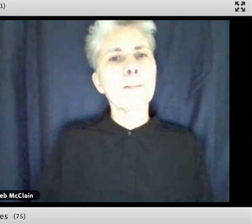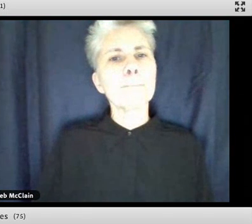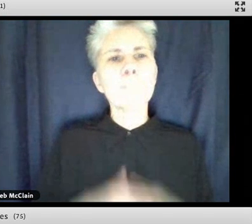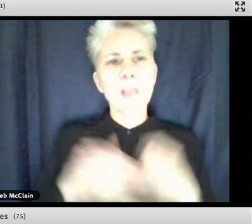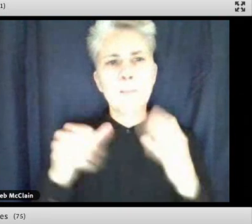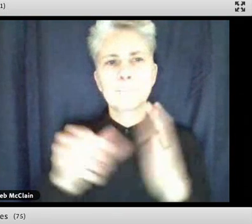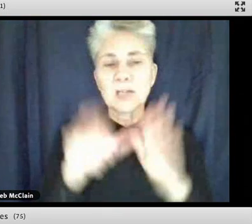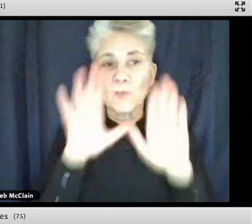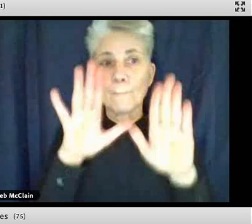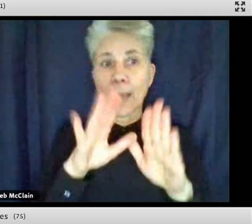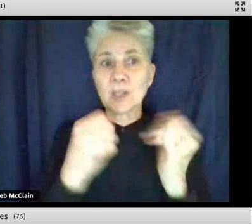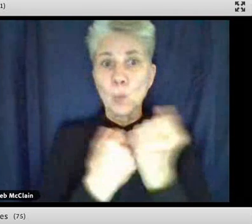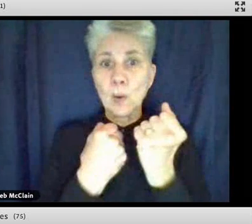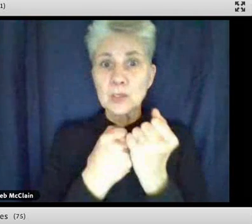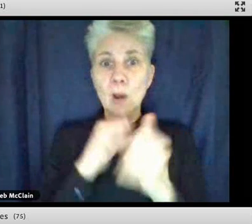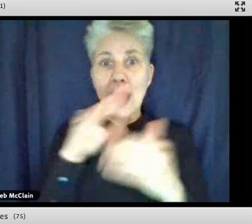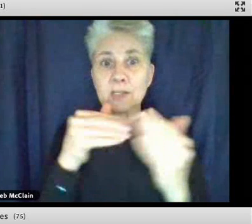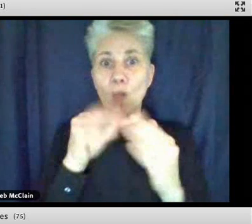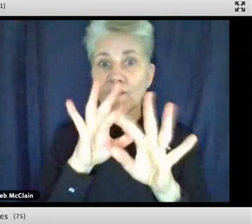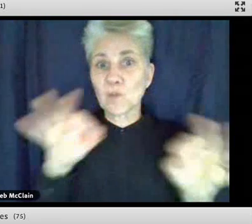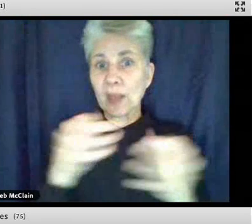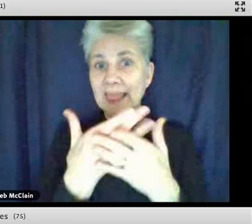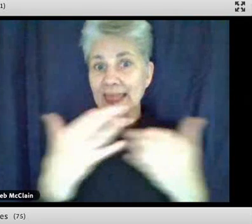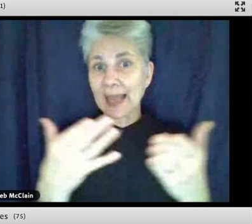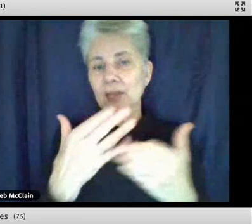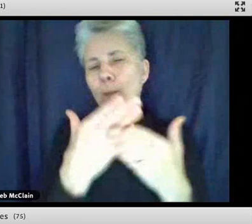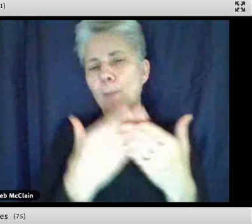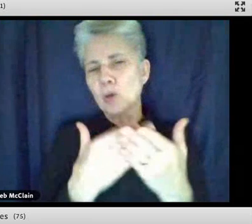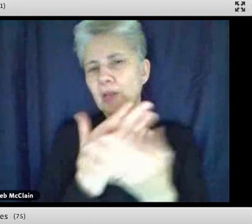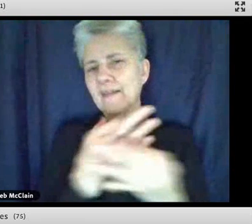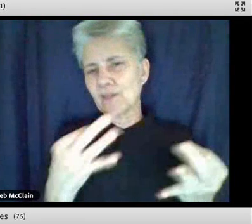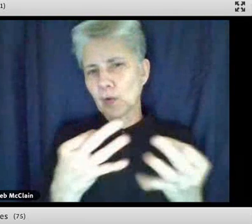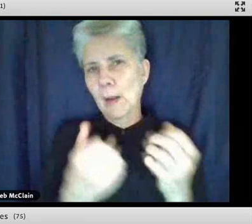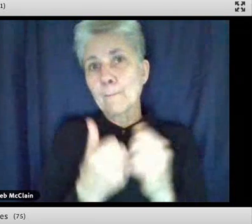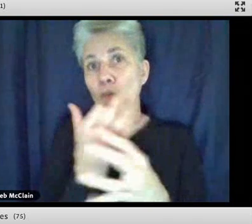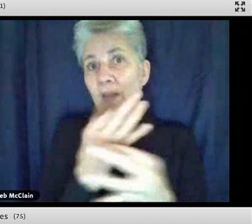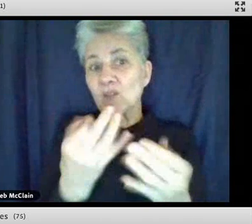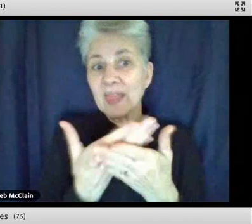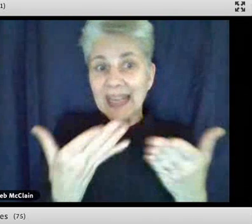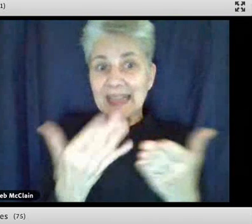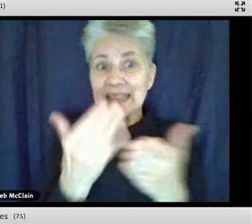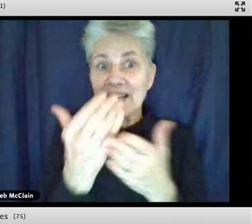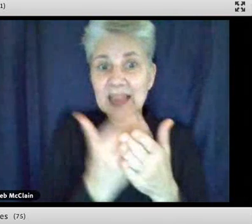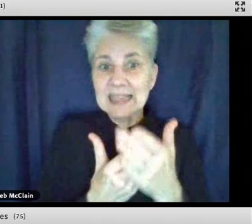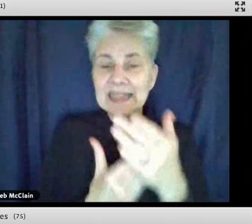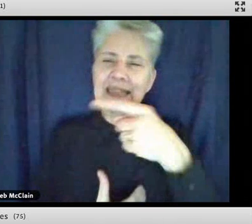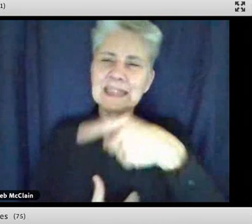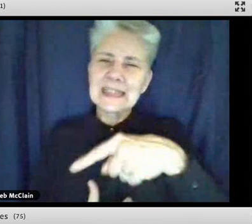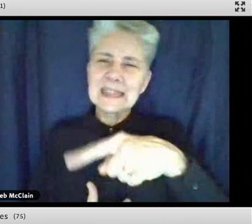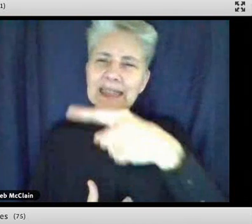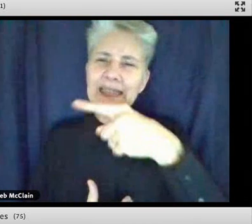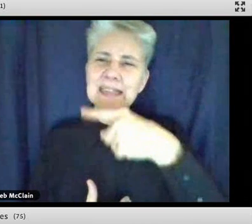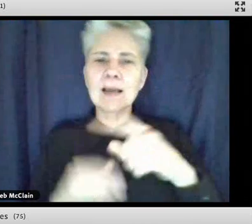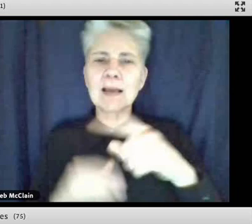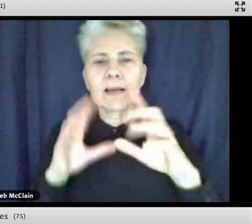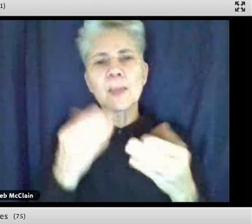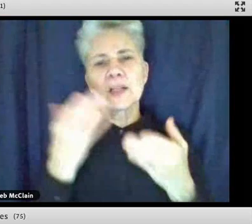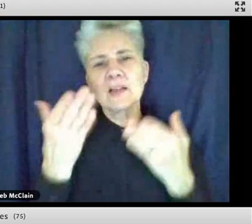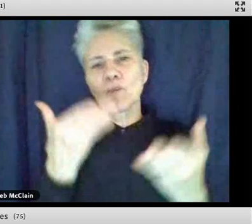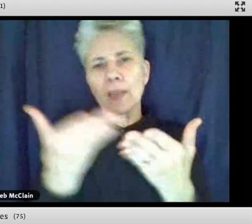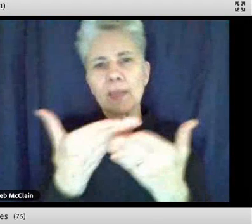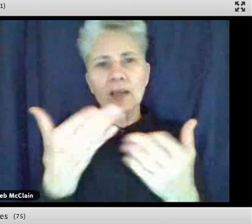or partially free or mostly free stuff. The companies that are offering things free. So I can't tell you how many times I've